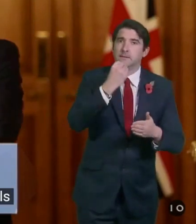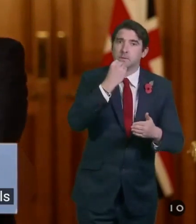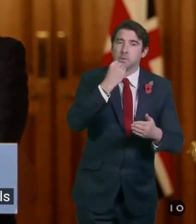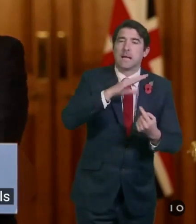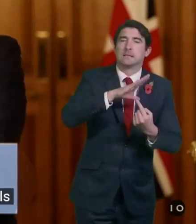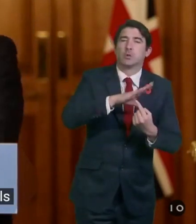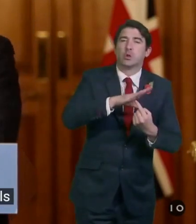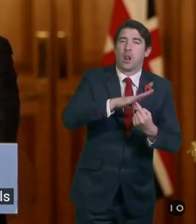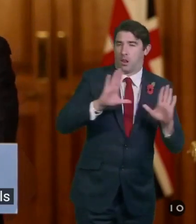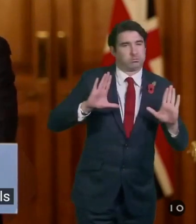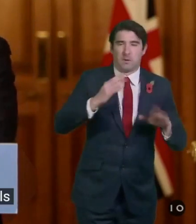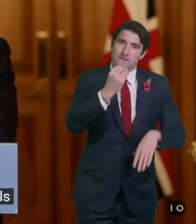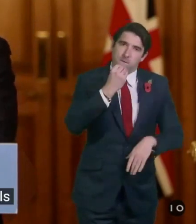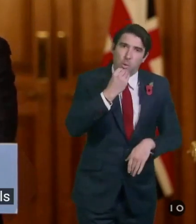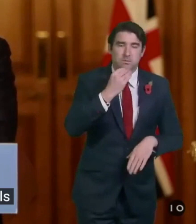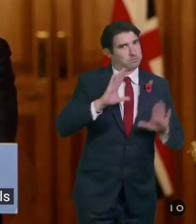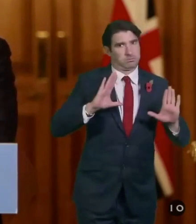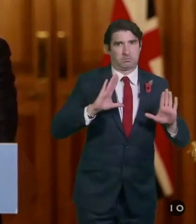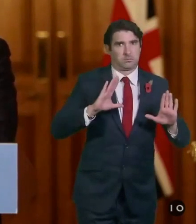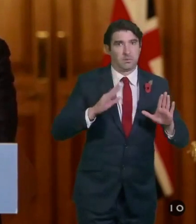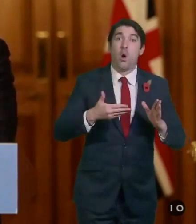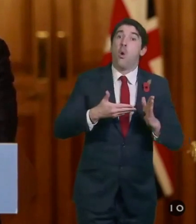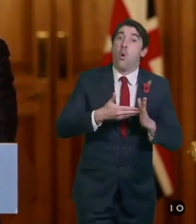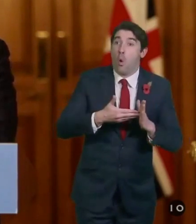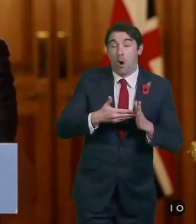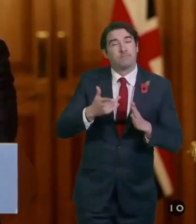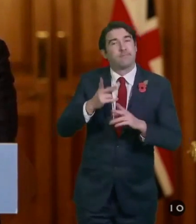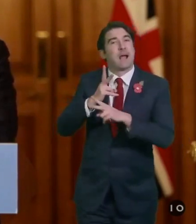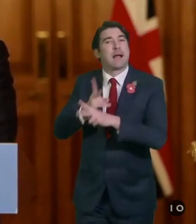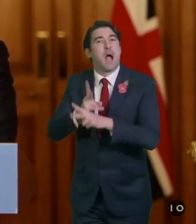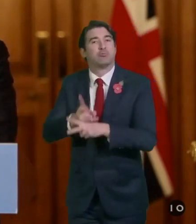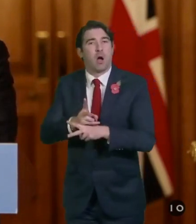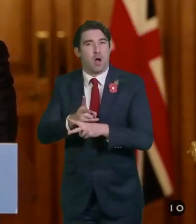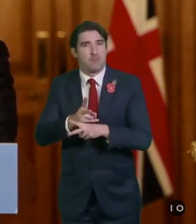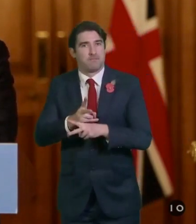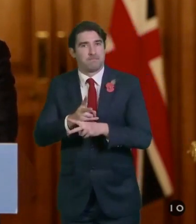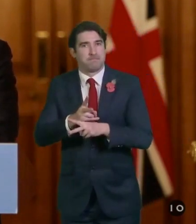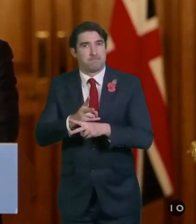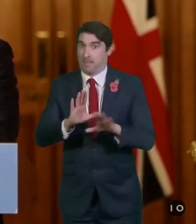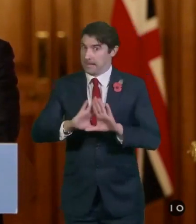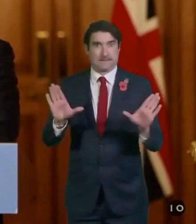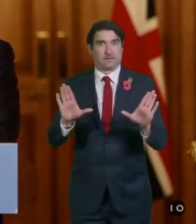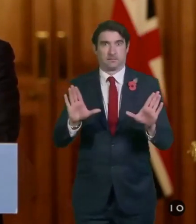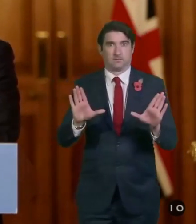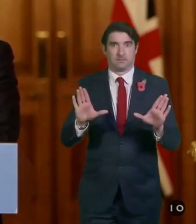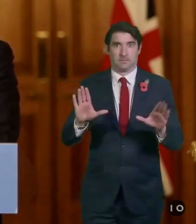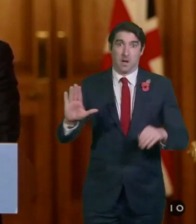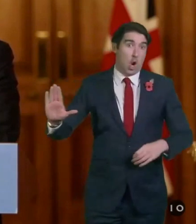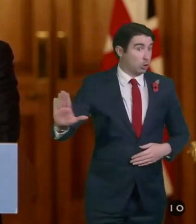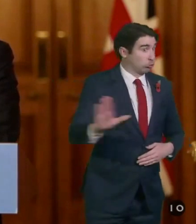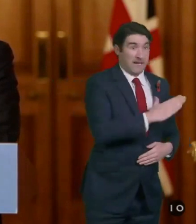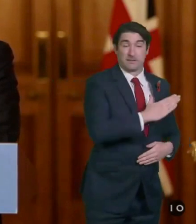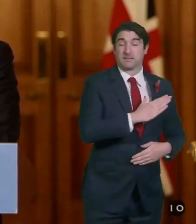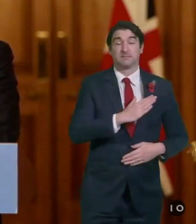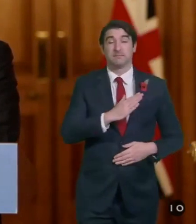volunteer. I'm afraid non-essential shops, leisure and entertainment venues will all be closed, though click